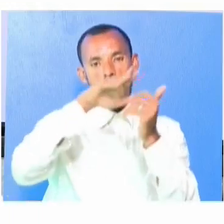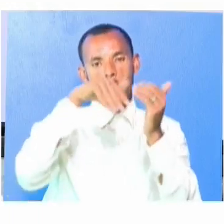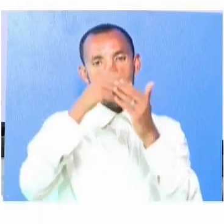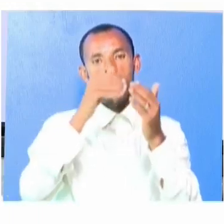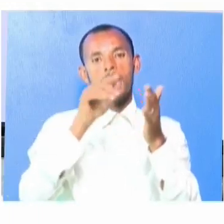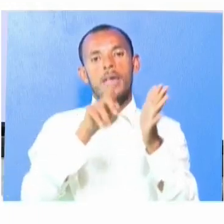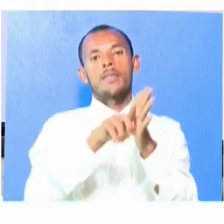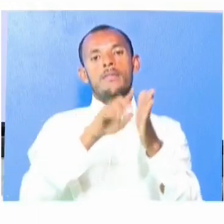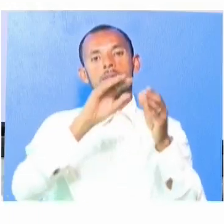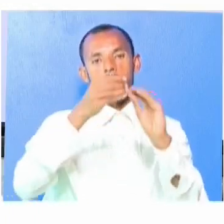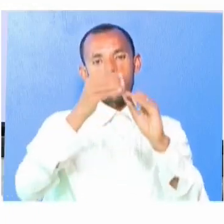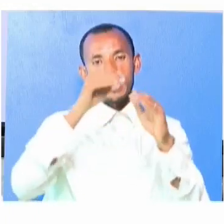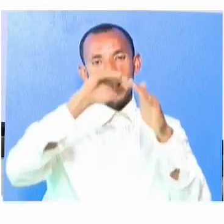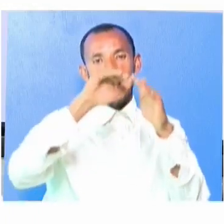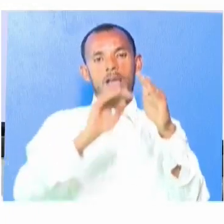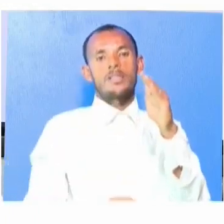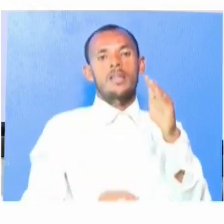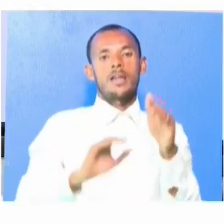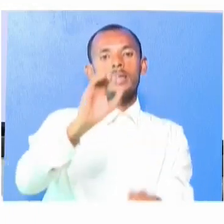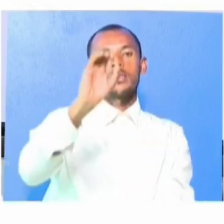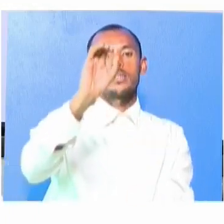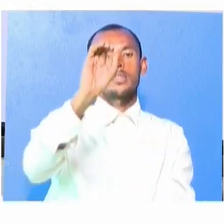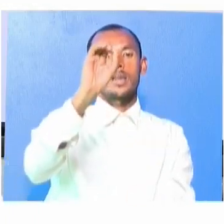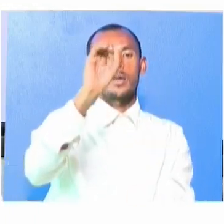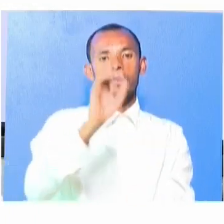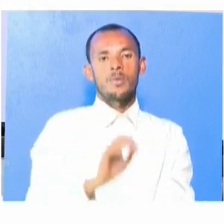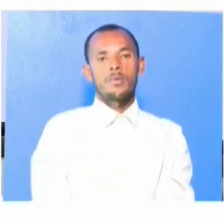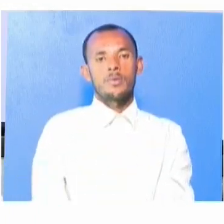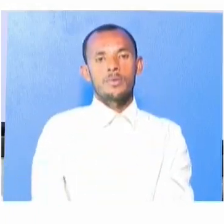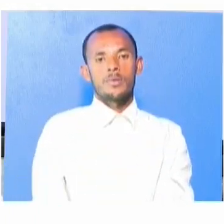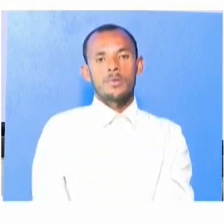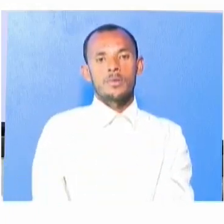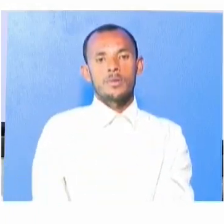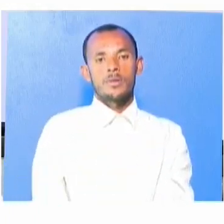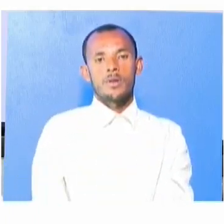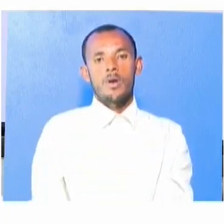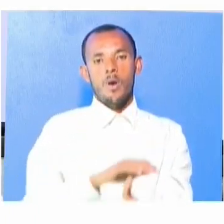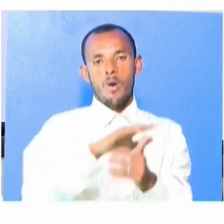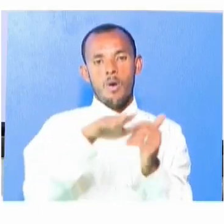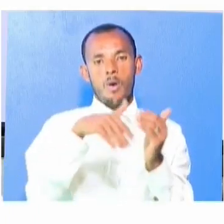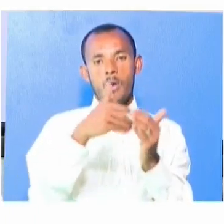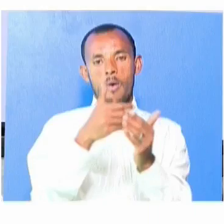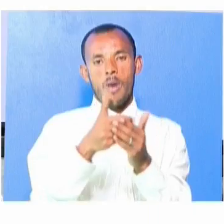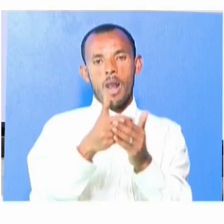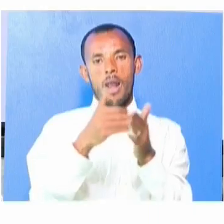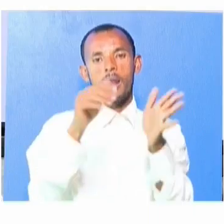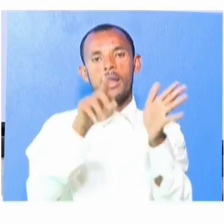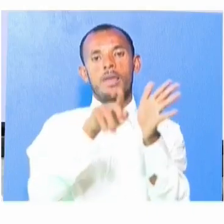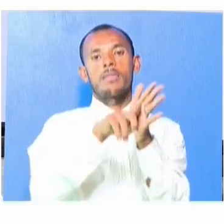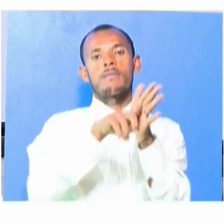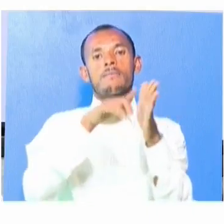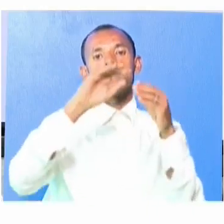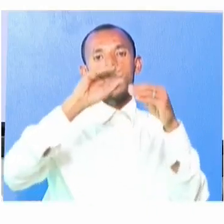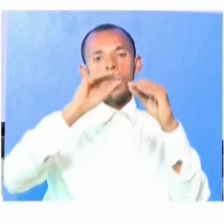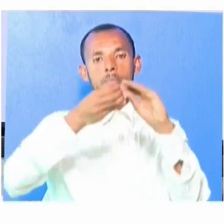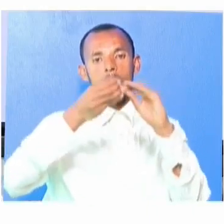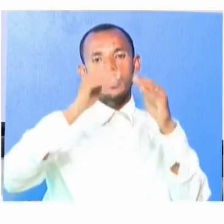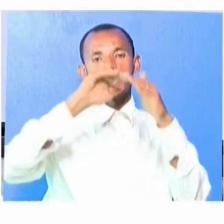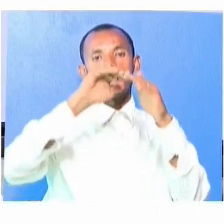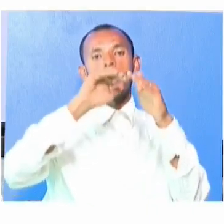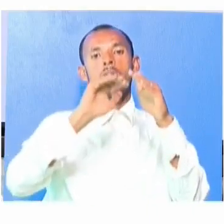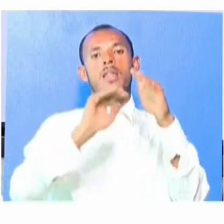are less than 0. Negative numbers are less than 0. Negative numbers. Negative numbers